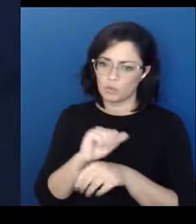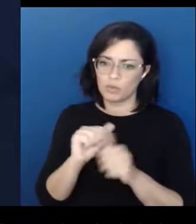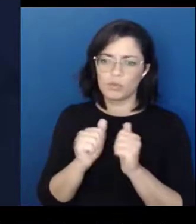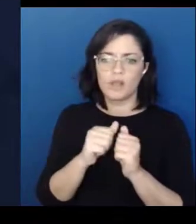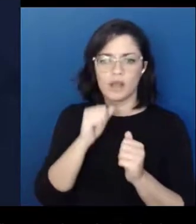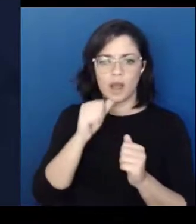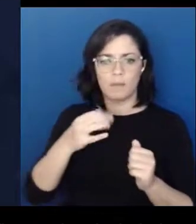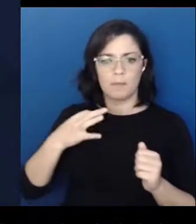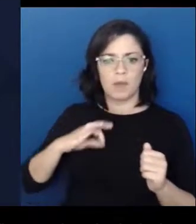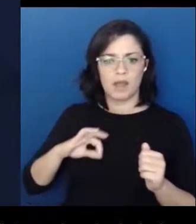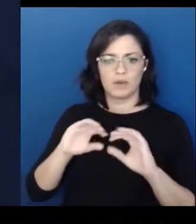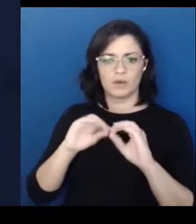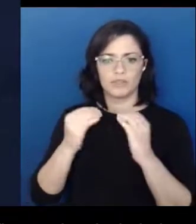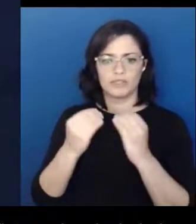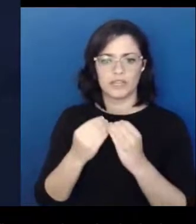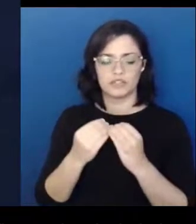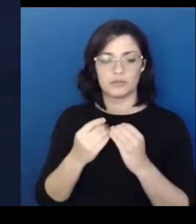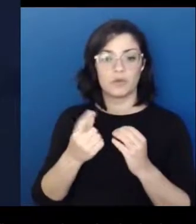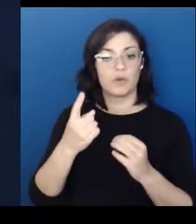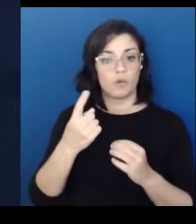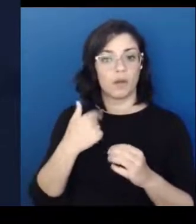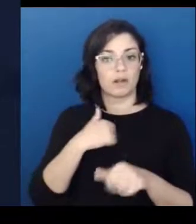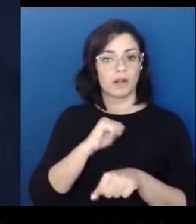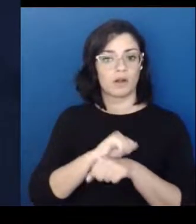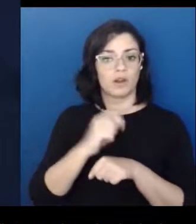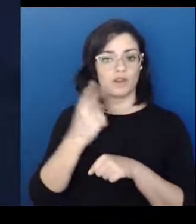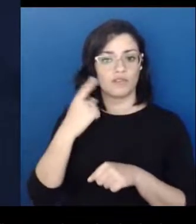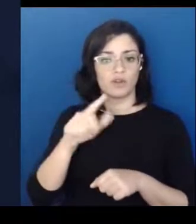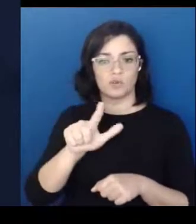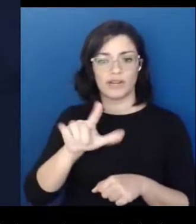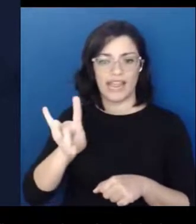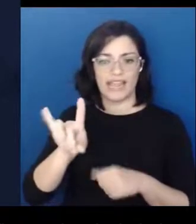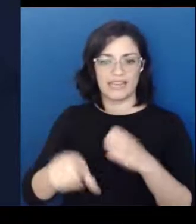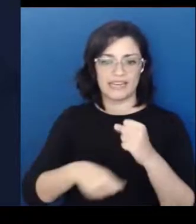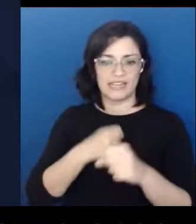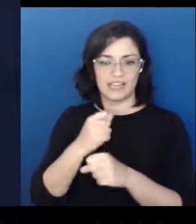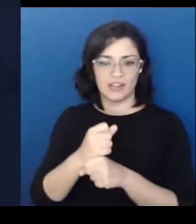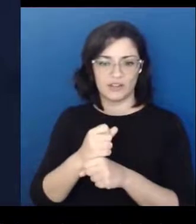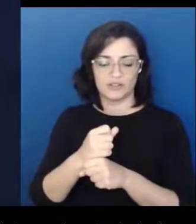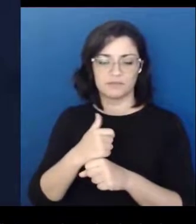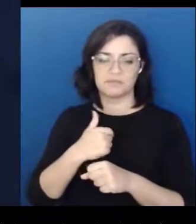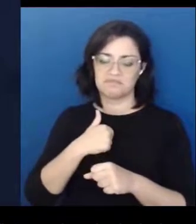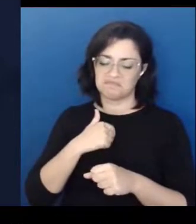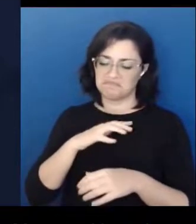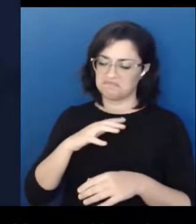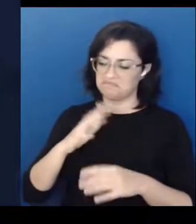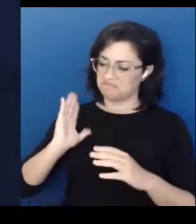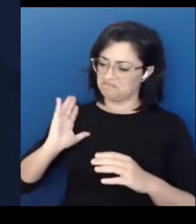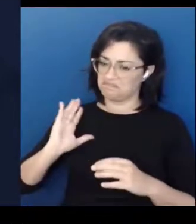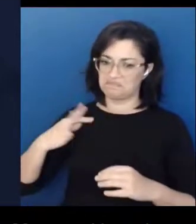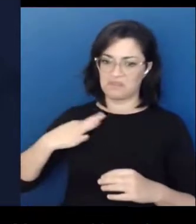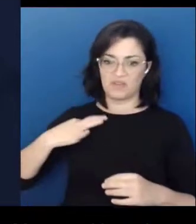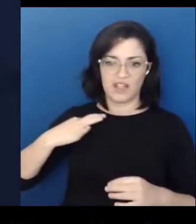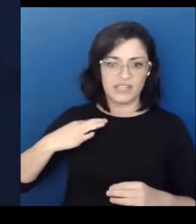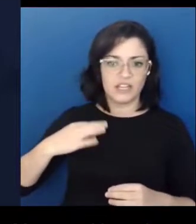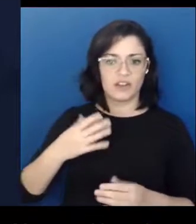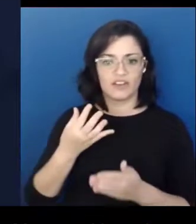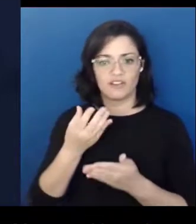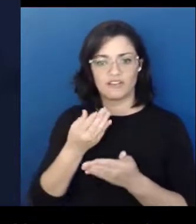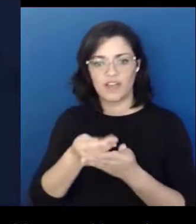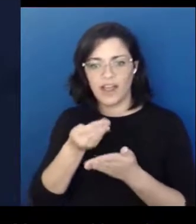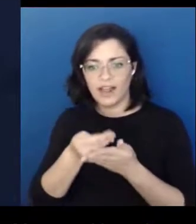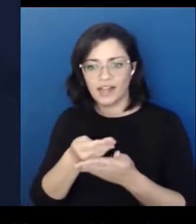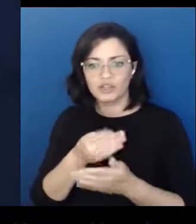for 28 years. I have been a volunteer, a financial donor, a board member of several, and still